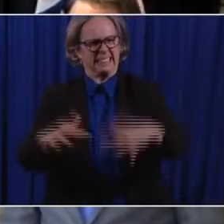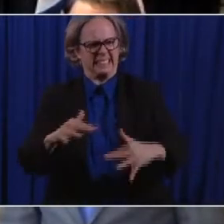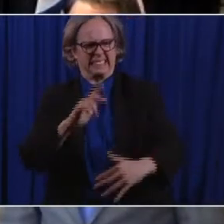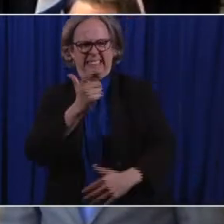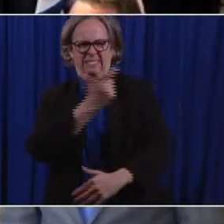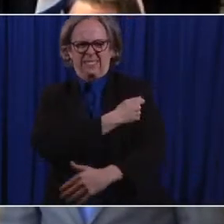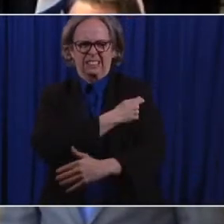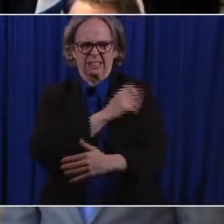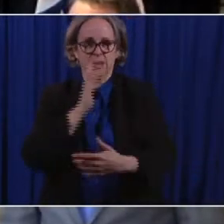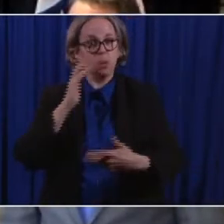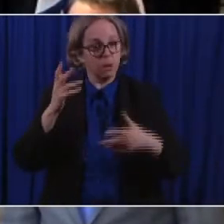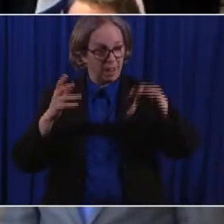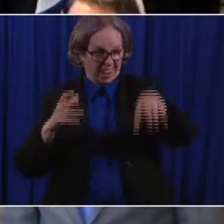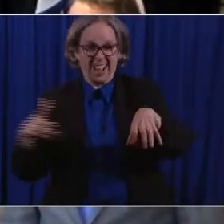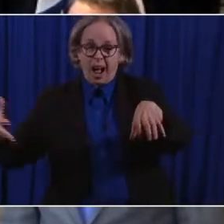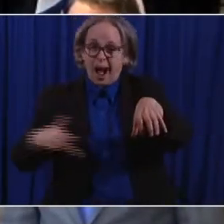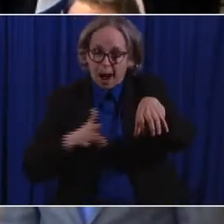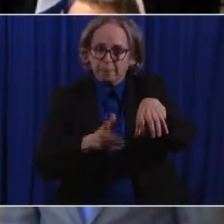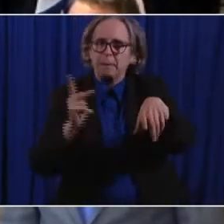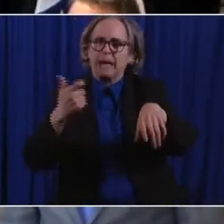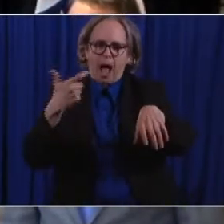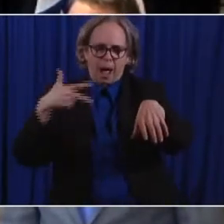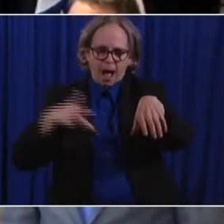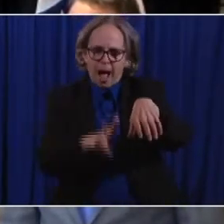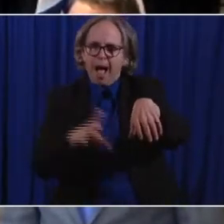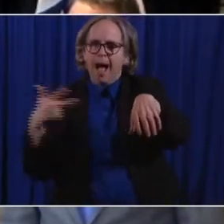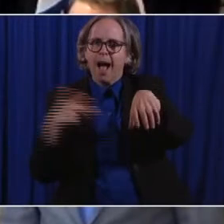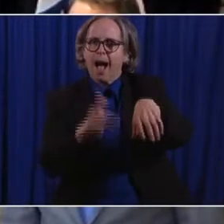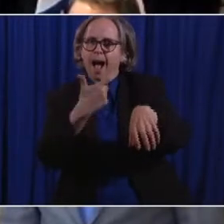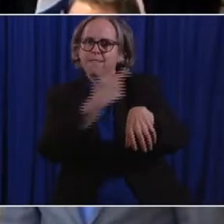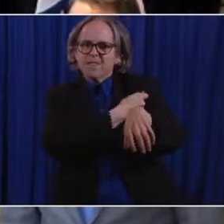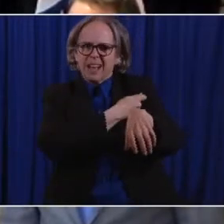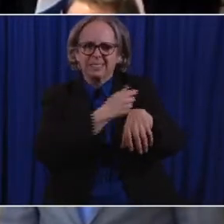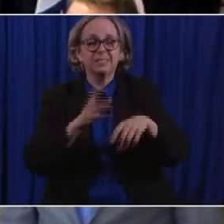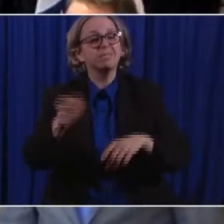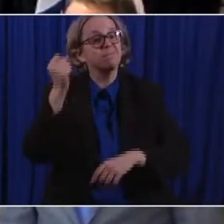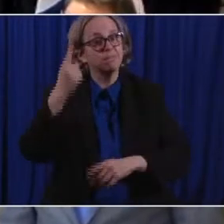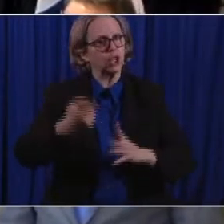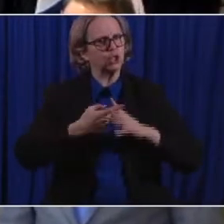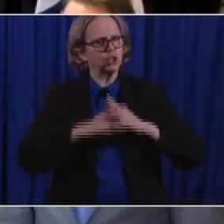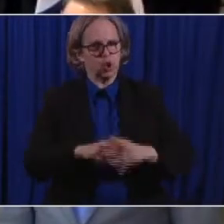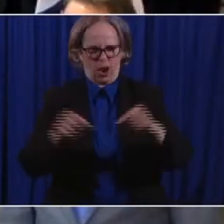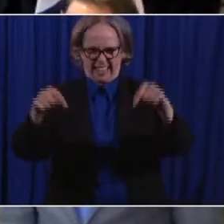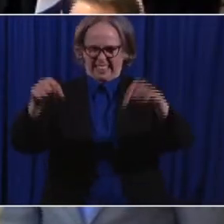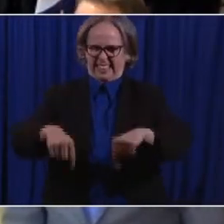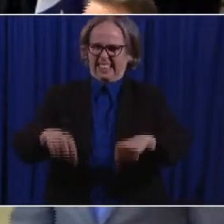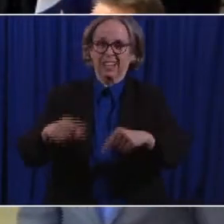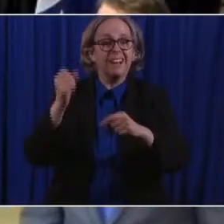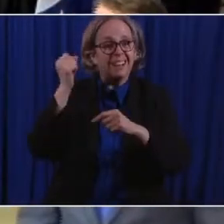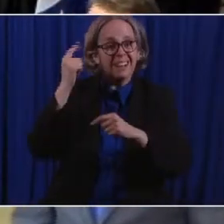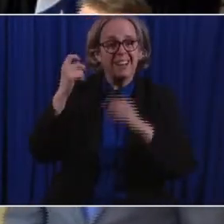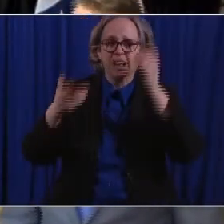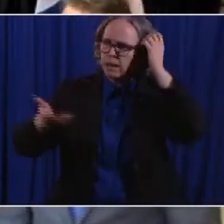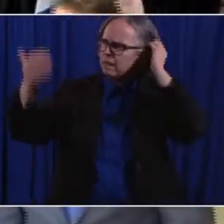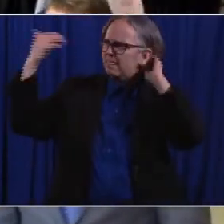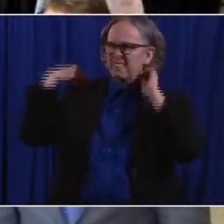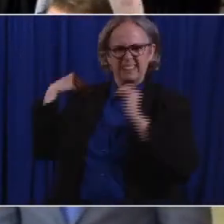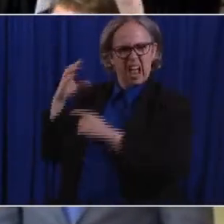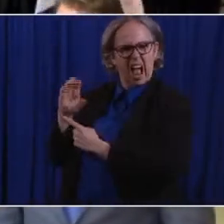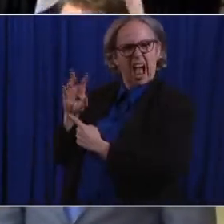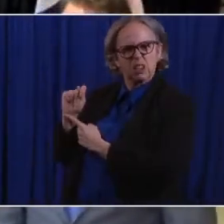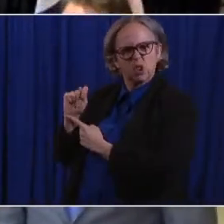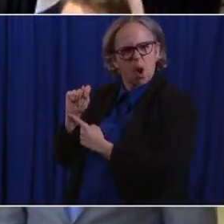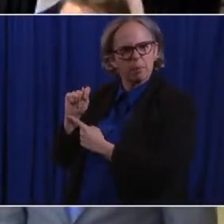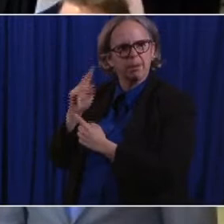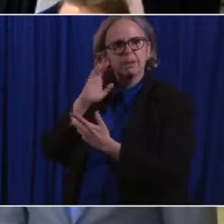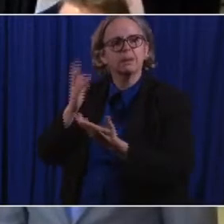December doing COVID-19 vaccines, but we actually started here in October doing flu vaccines. To date, Columbus Public Health has